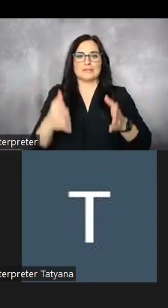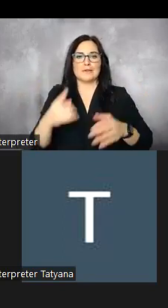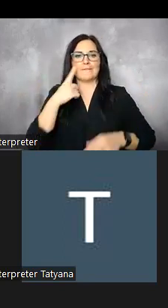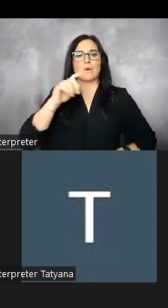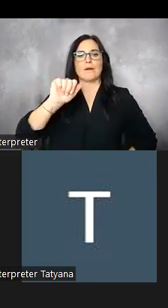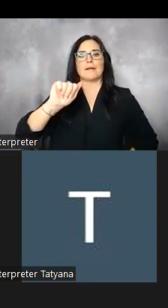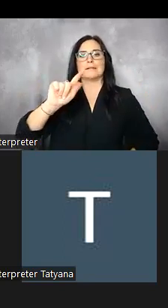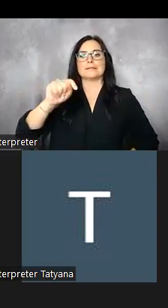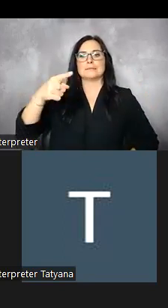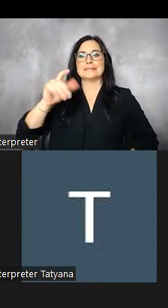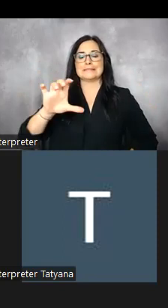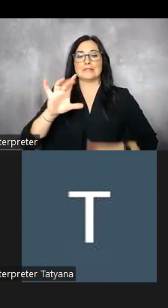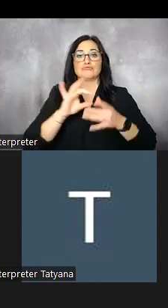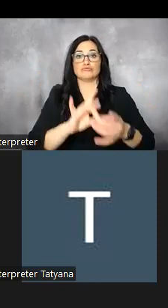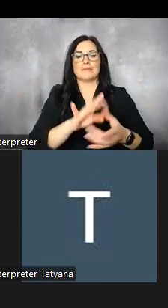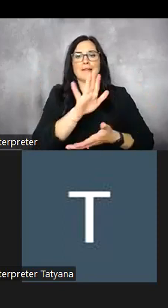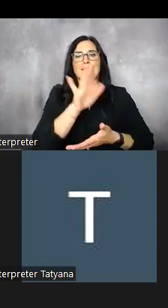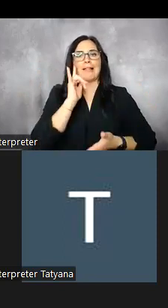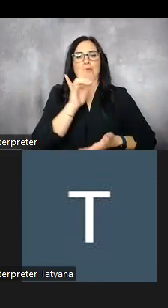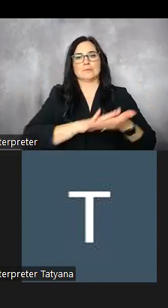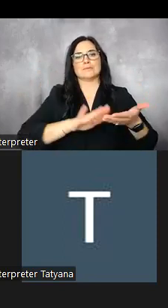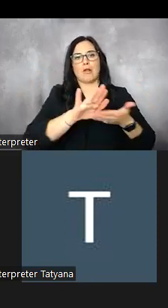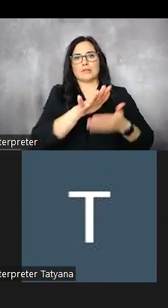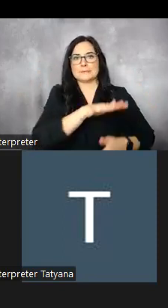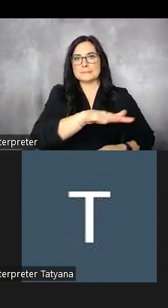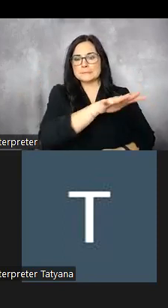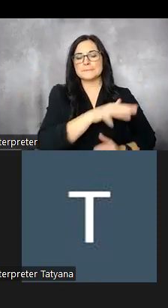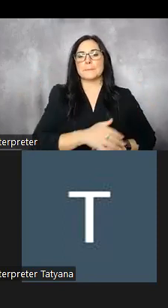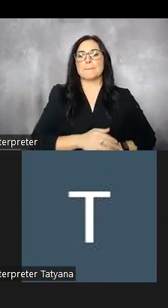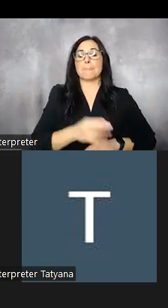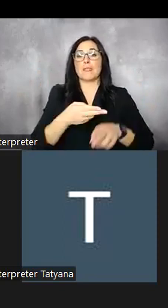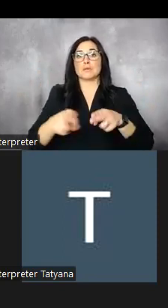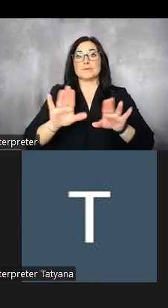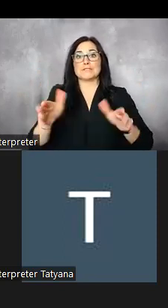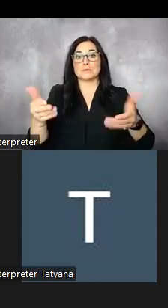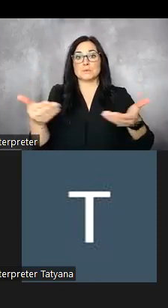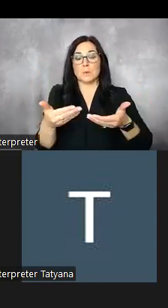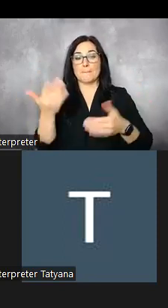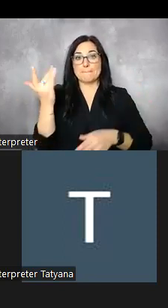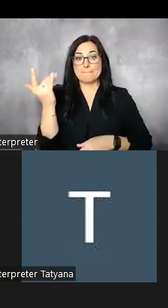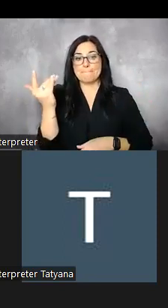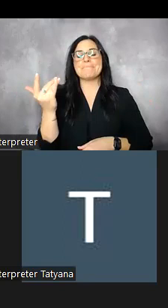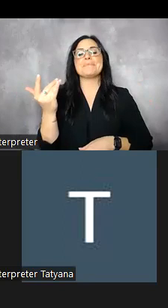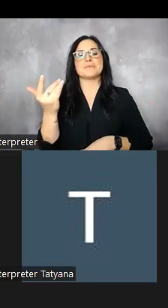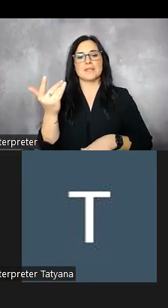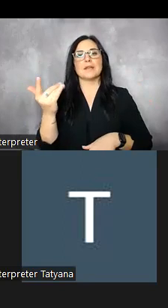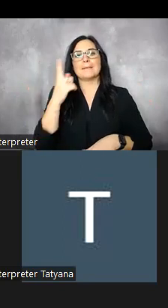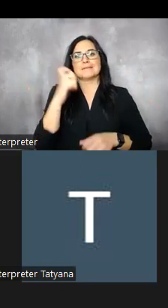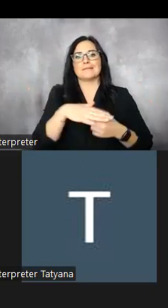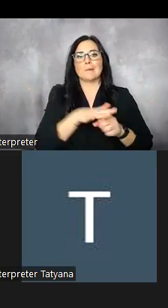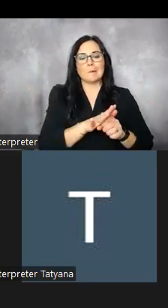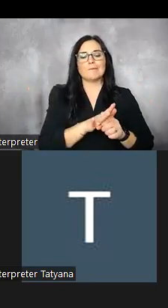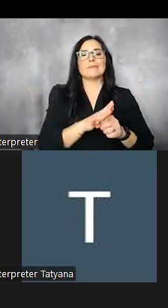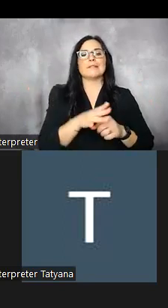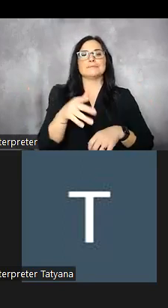the California Community Colleges. We decided to do a reintroduction, as we're calling it, because with COVID and with a